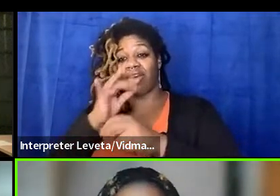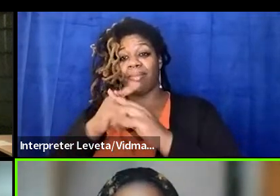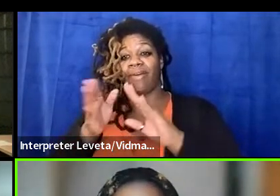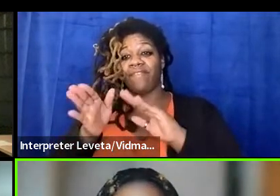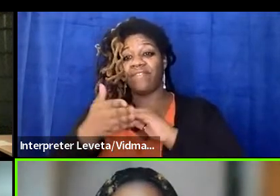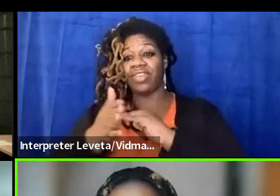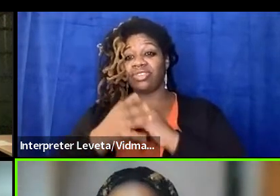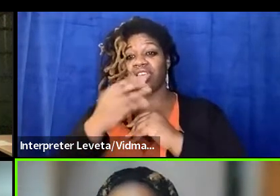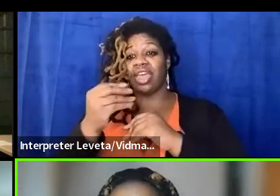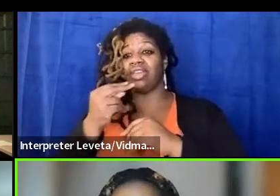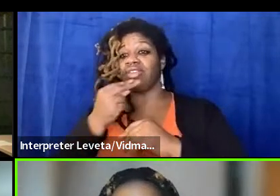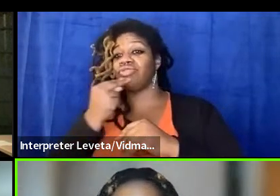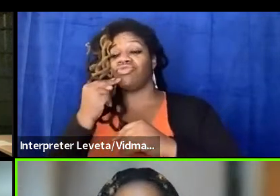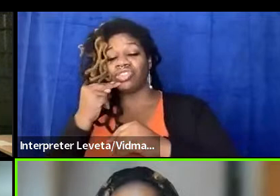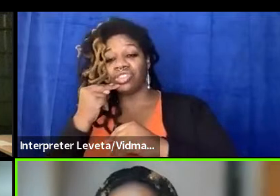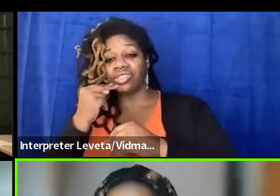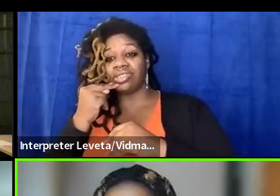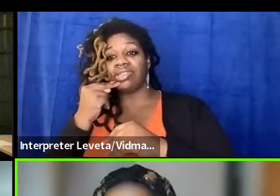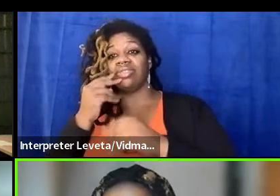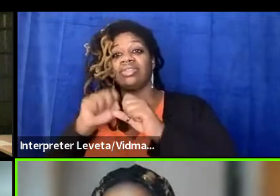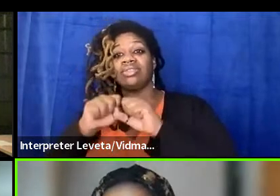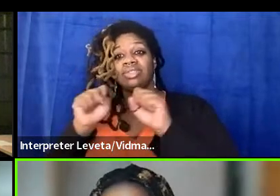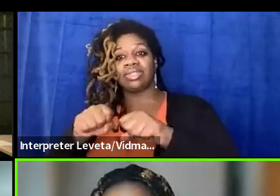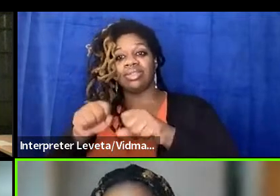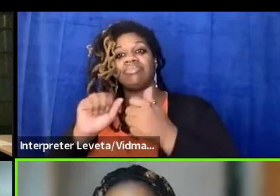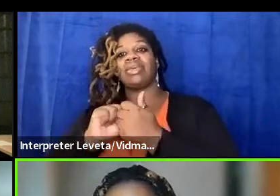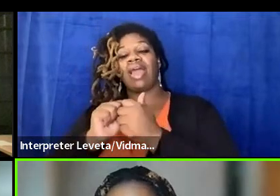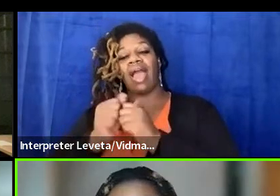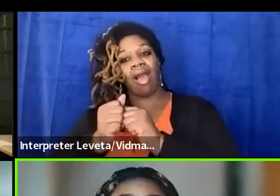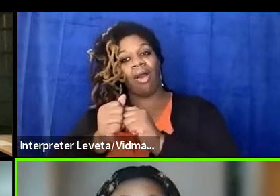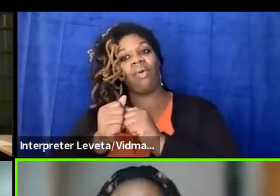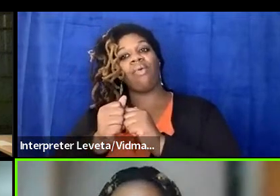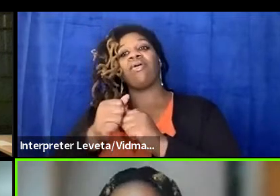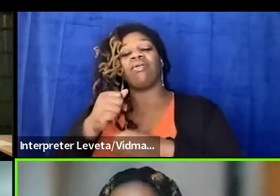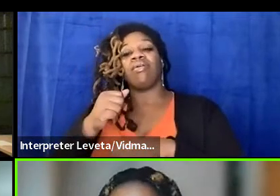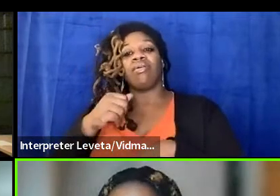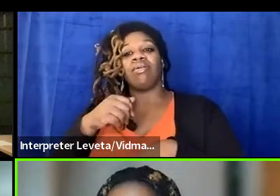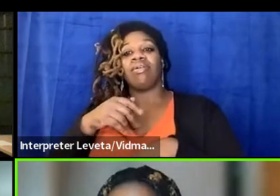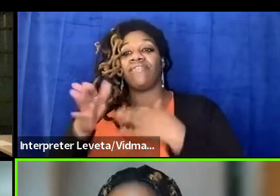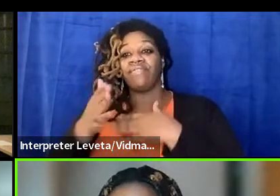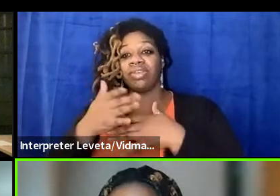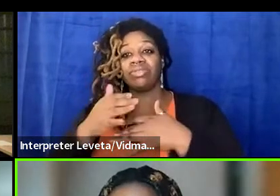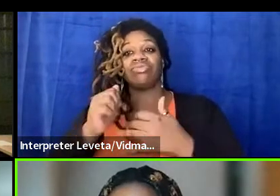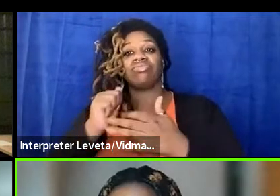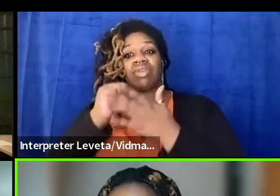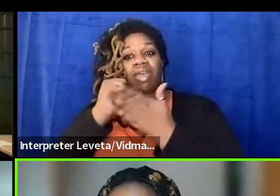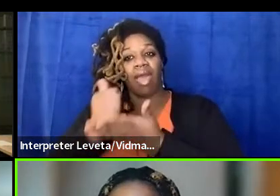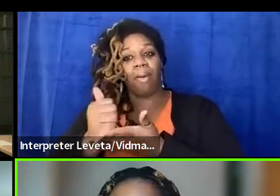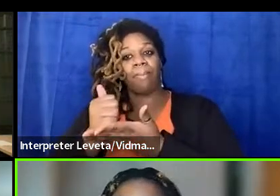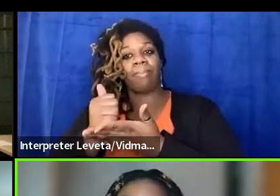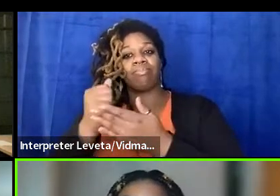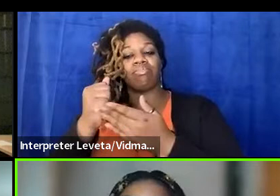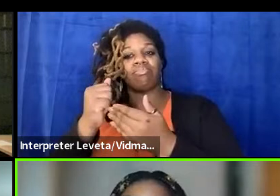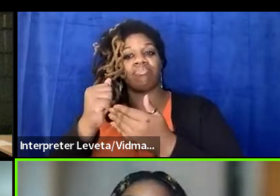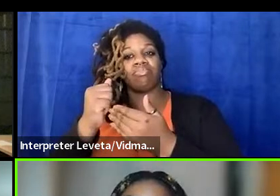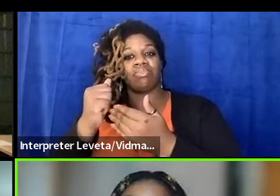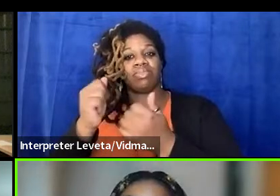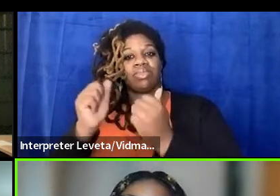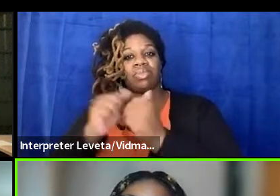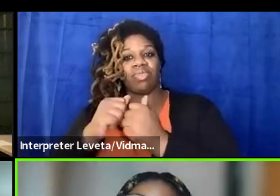that, seafood can play in helping fight world hunger. So that's really exciting. And I